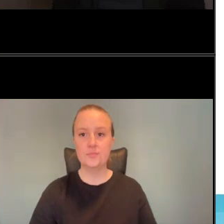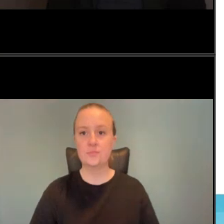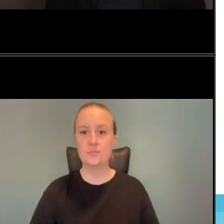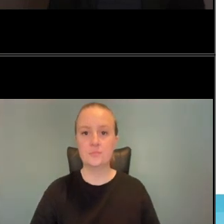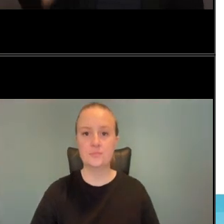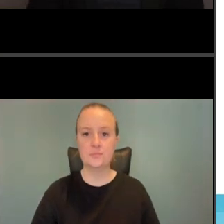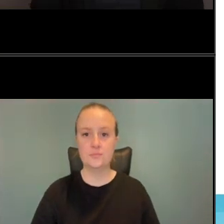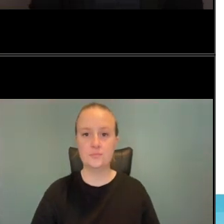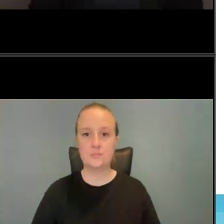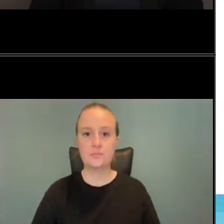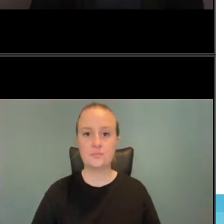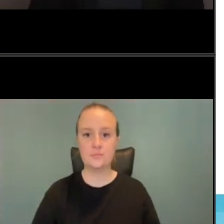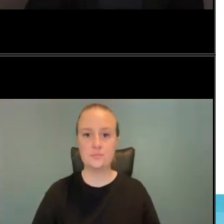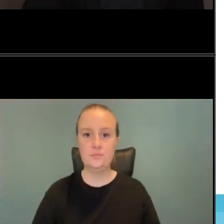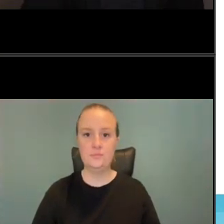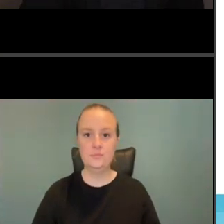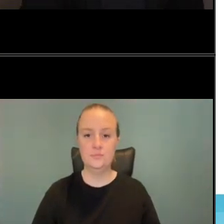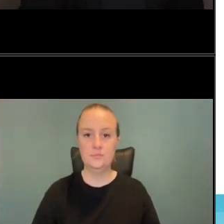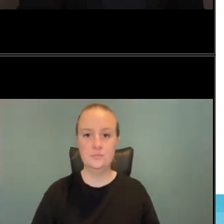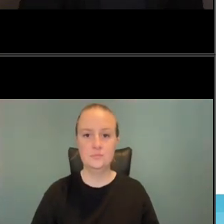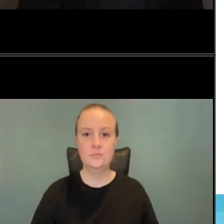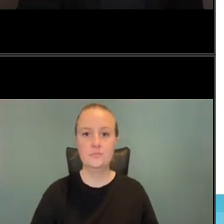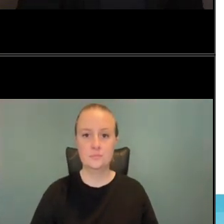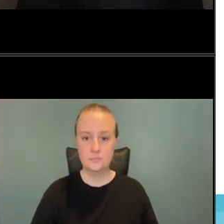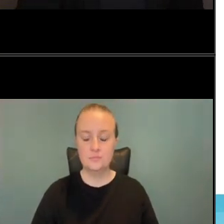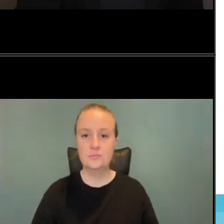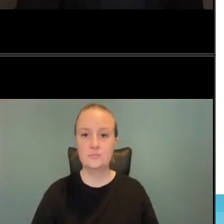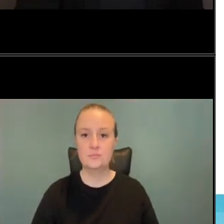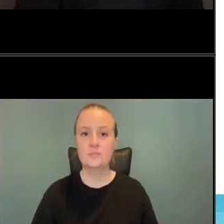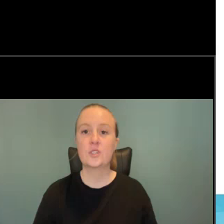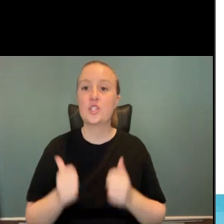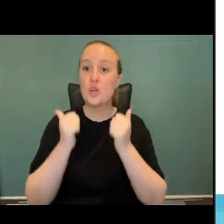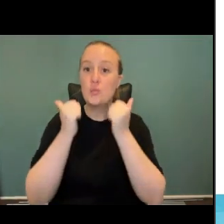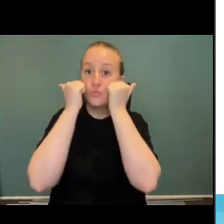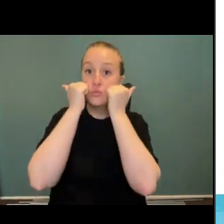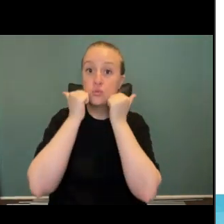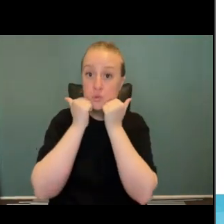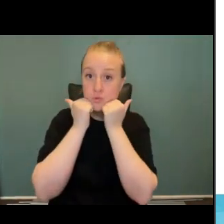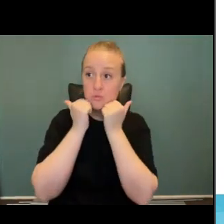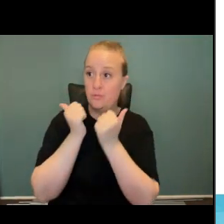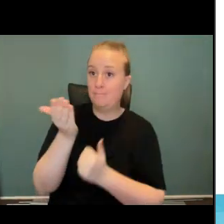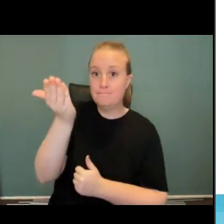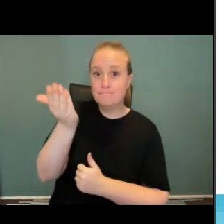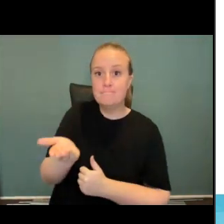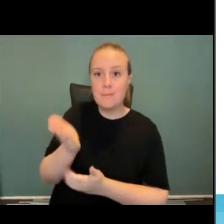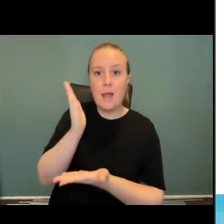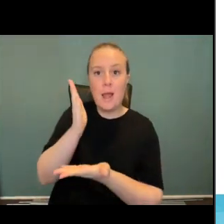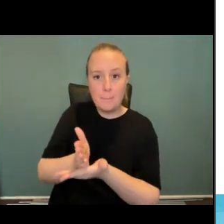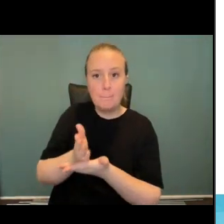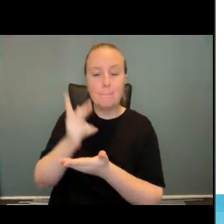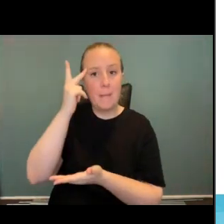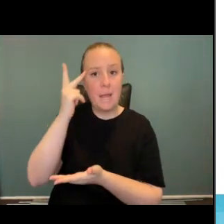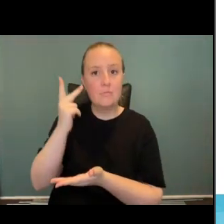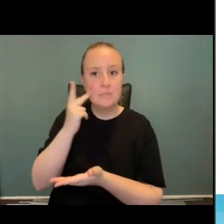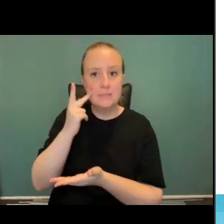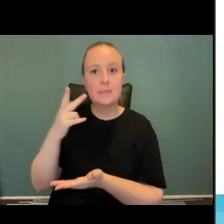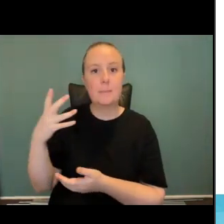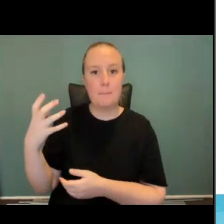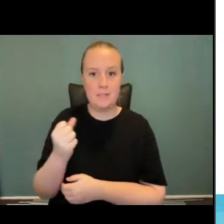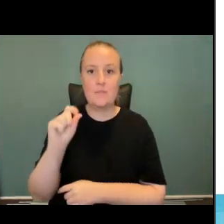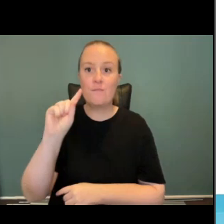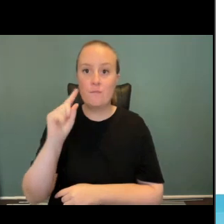So proof of parentage is needed to claim child support. So again, it's not just the sake of just getting a DNA test, it's the